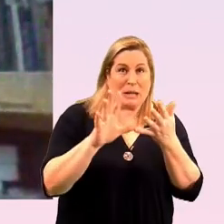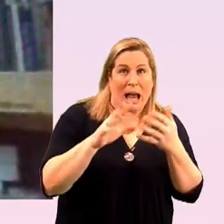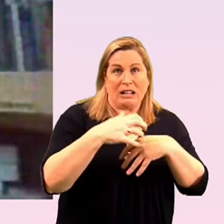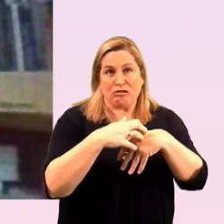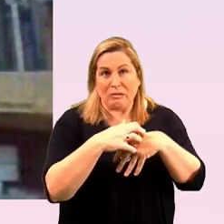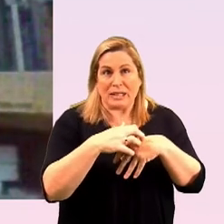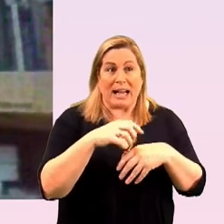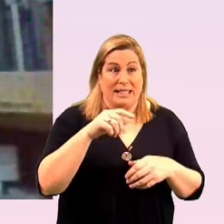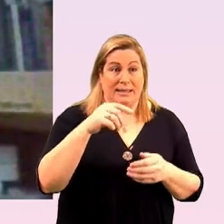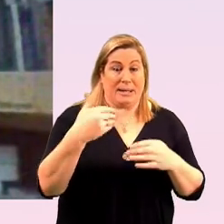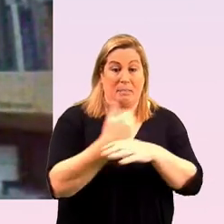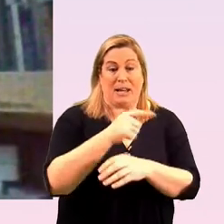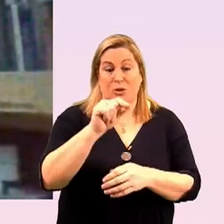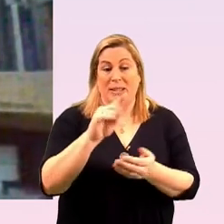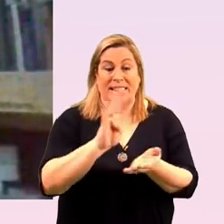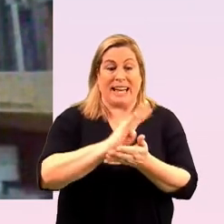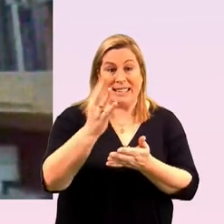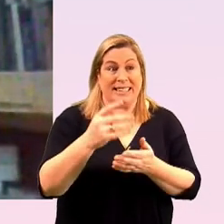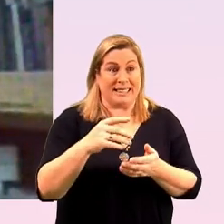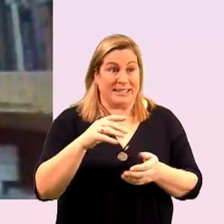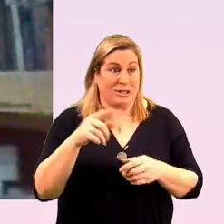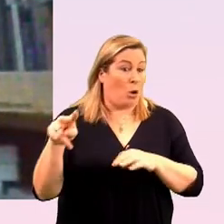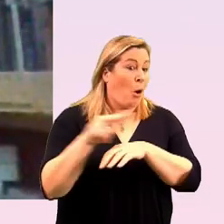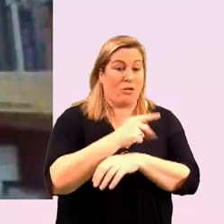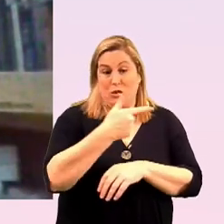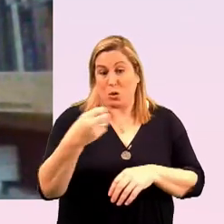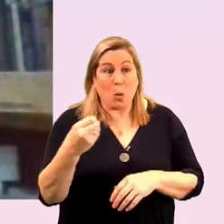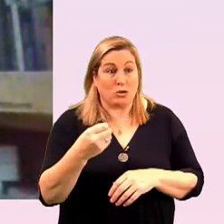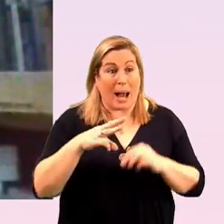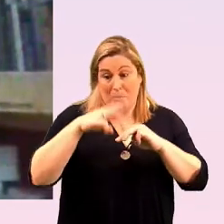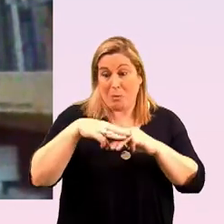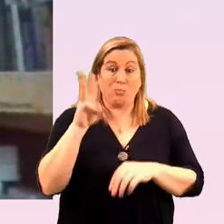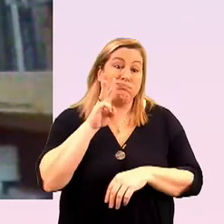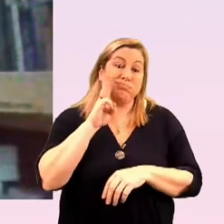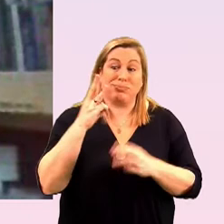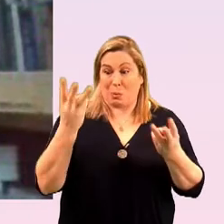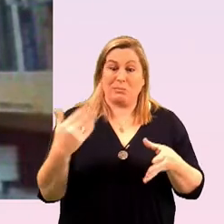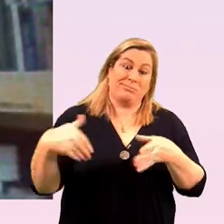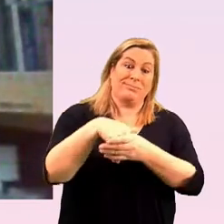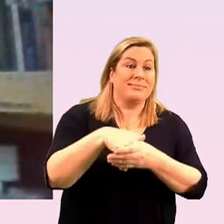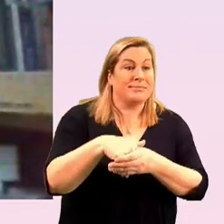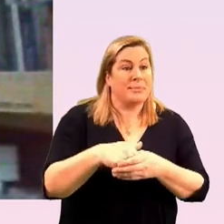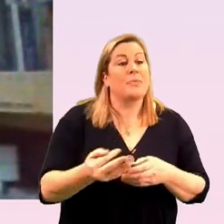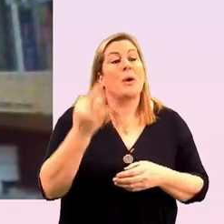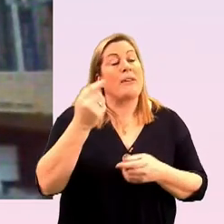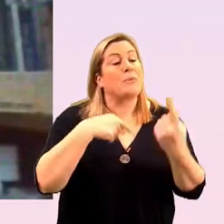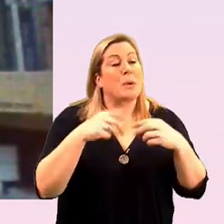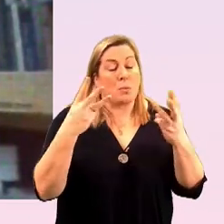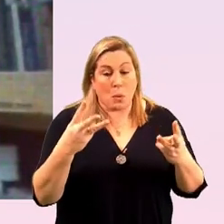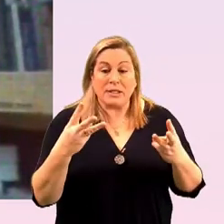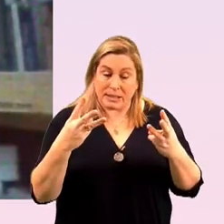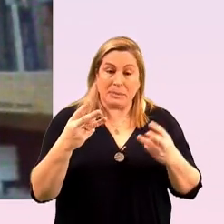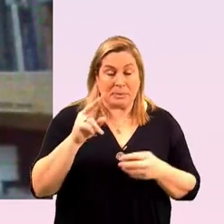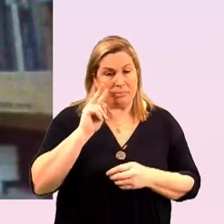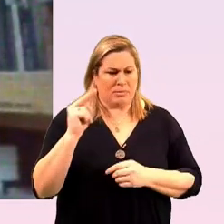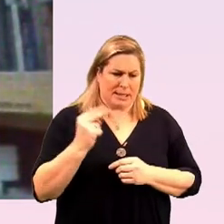2019, to over 200 people and more wanting to be part of that. Now, if we're going to be seen as equals, then we have to be treated as